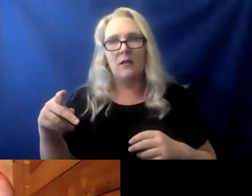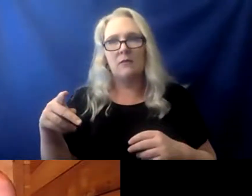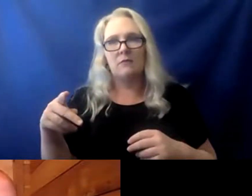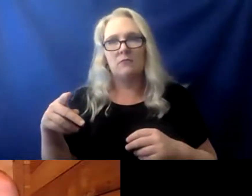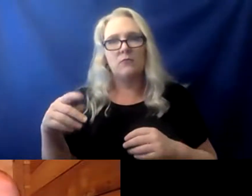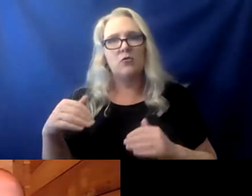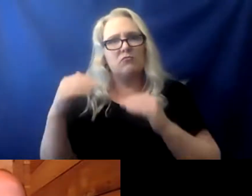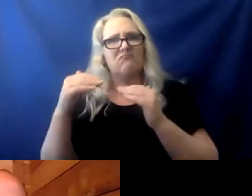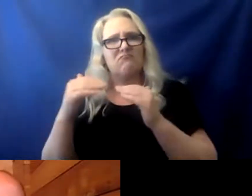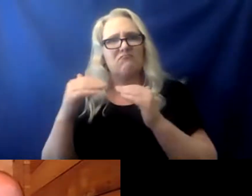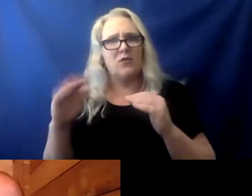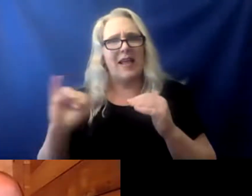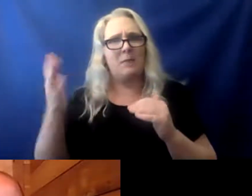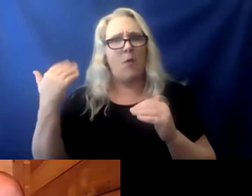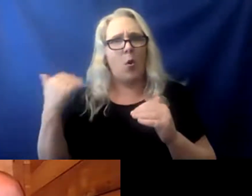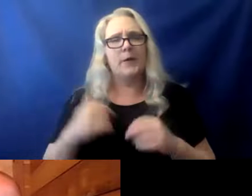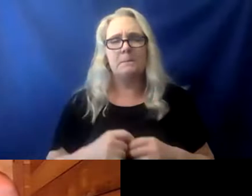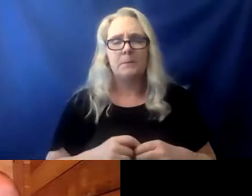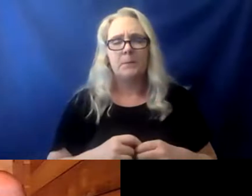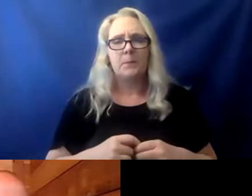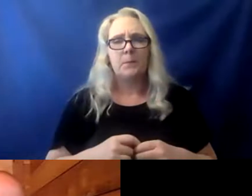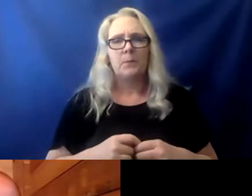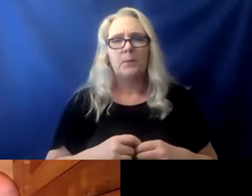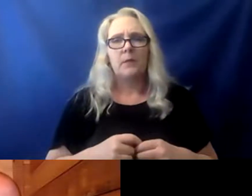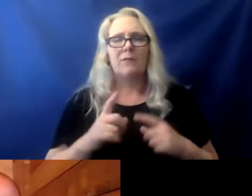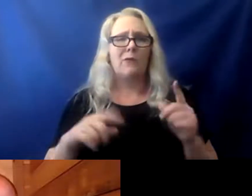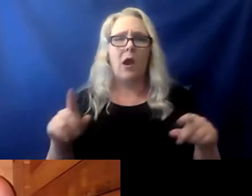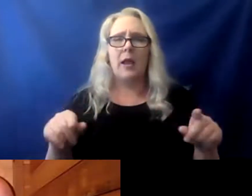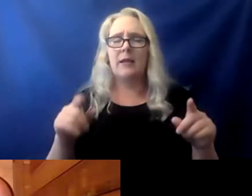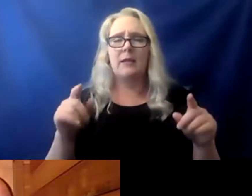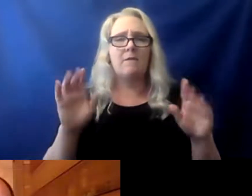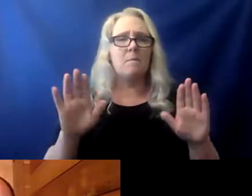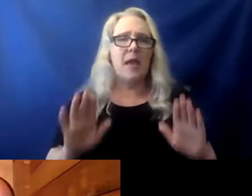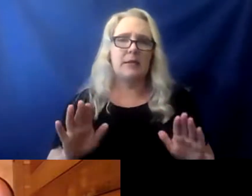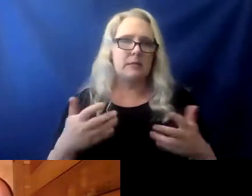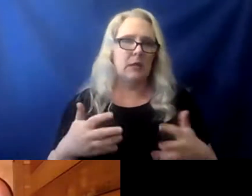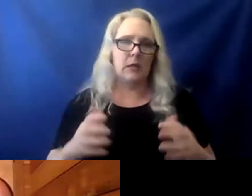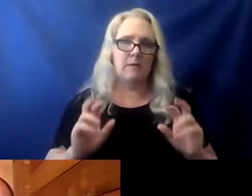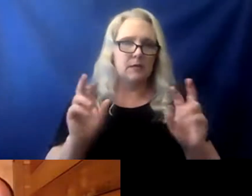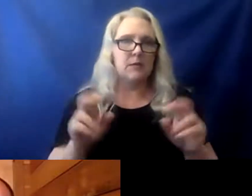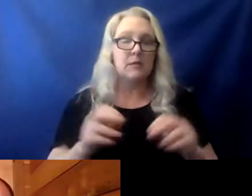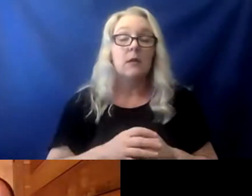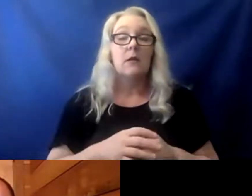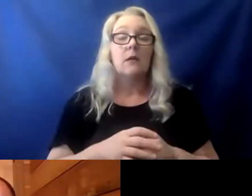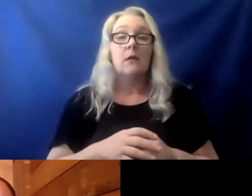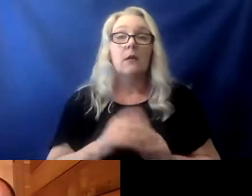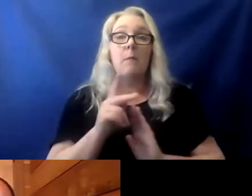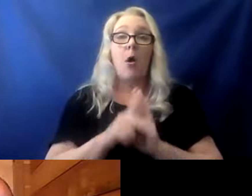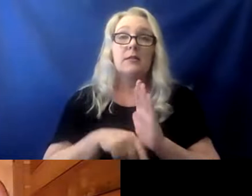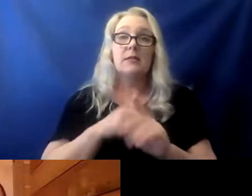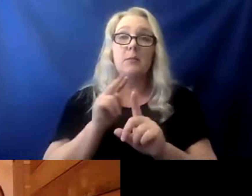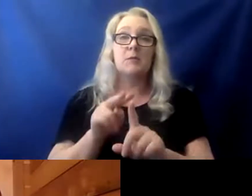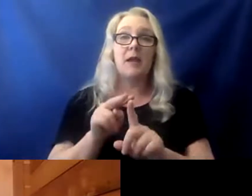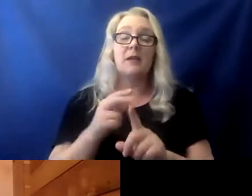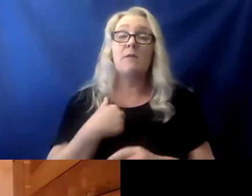where it used to be. You know, a variety of amazing investments. I think from a policy perspective, we're